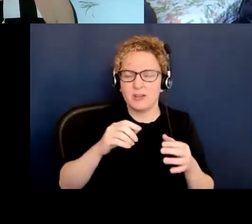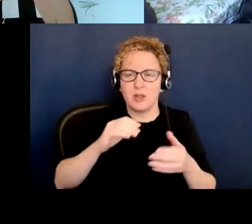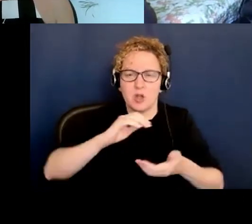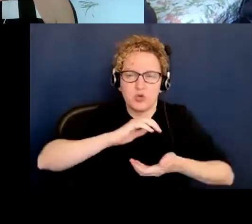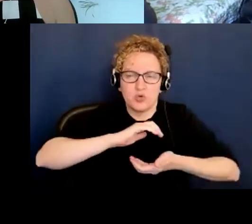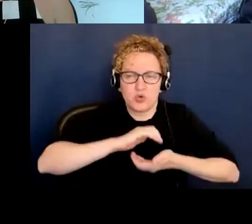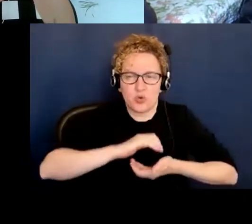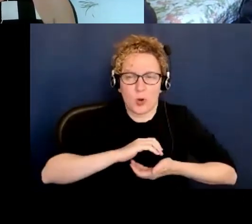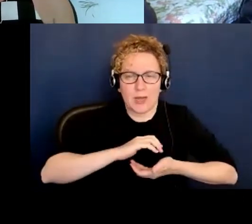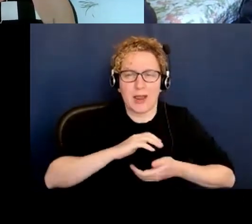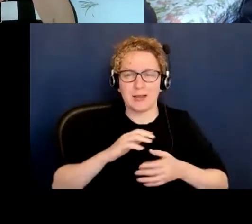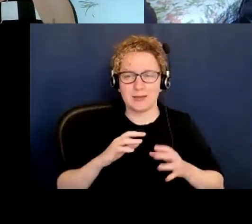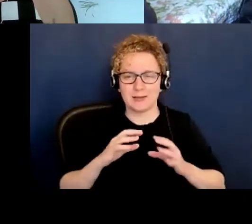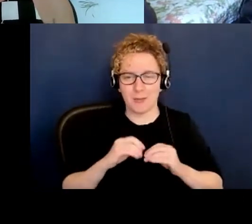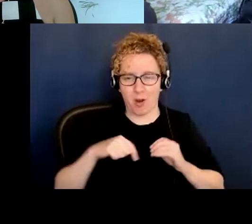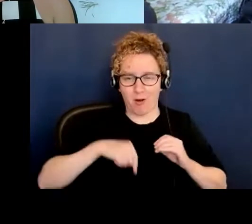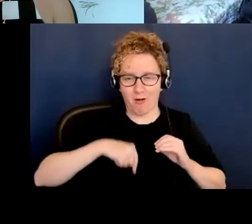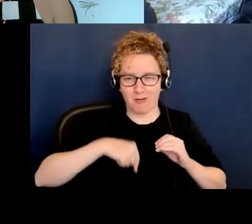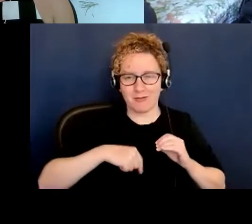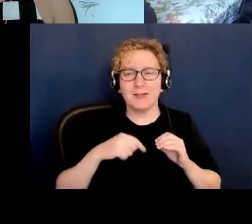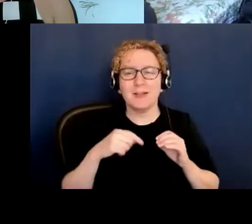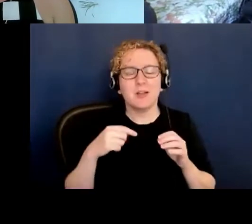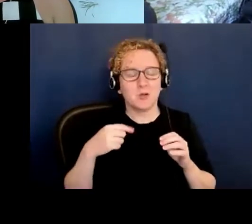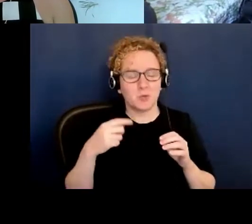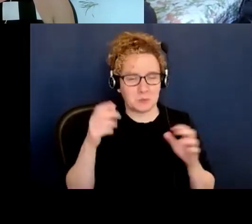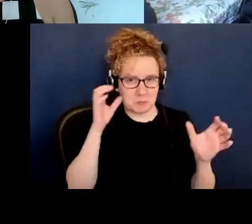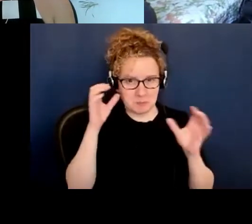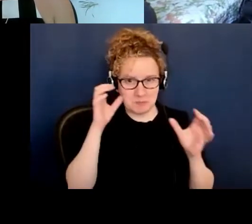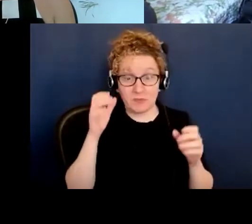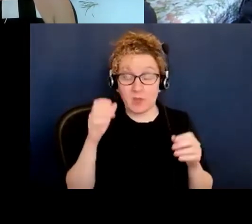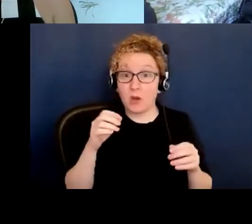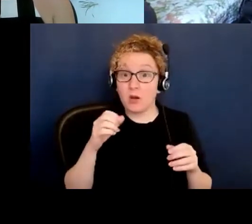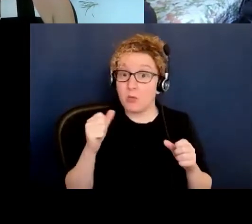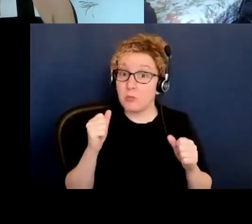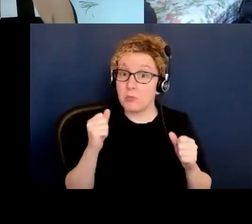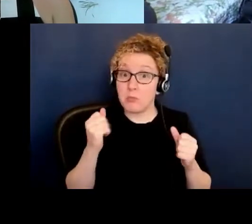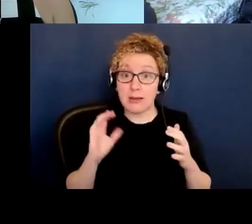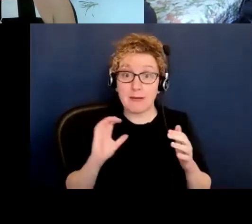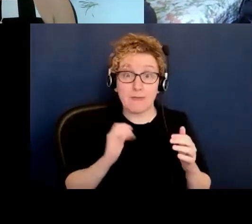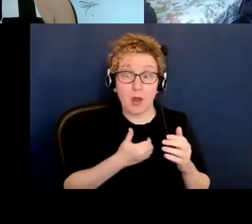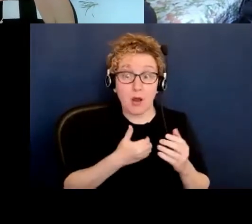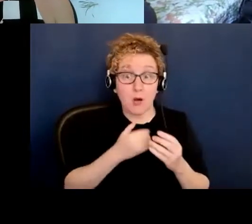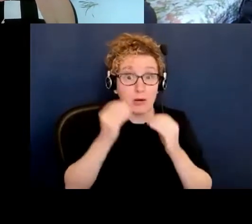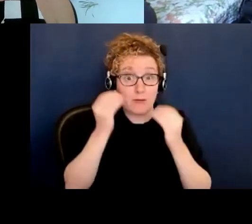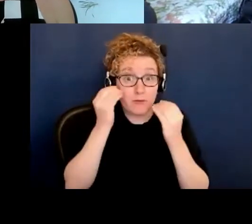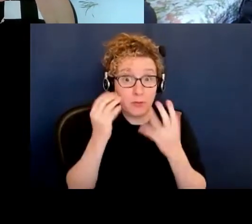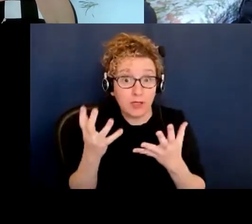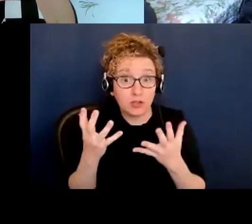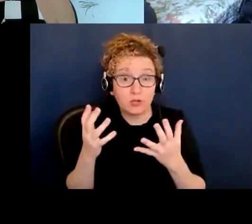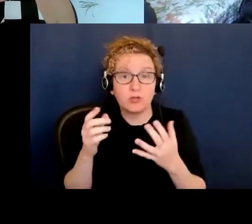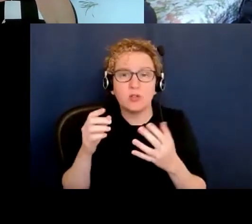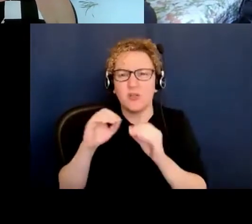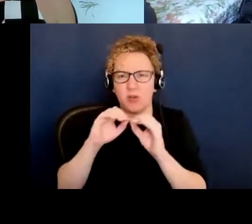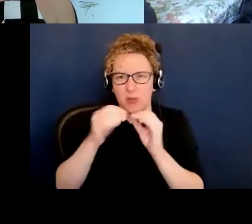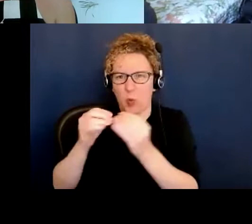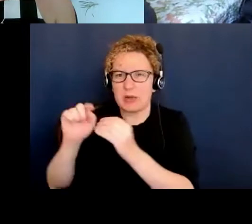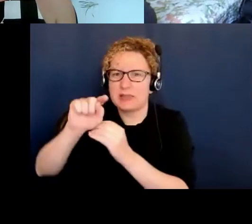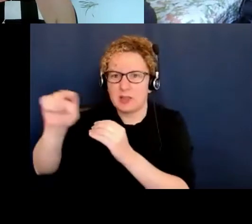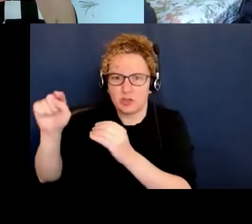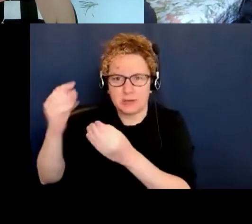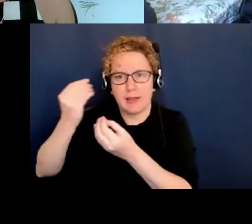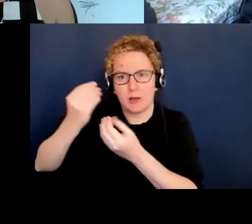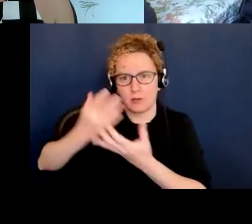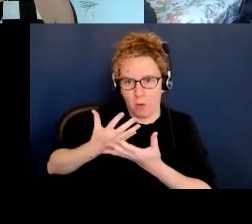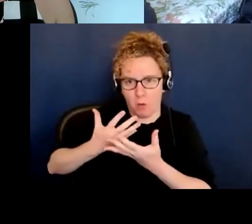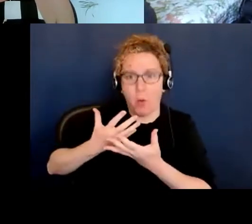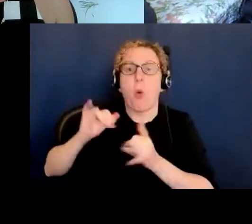so much of our information from the international exchange professionals. to be able to pass those